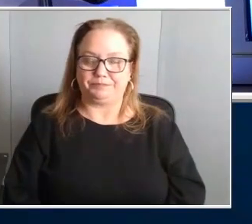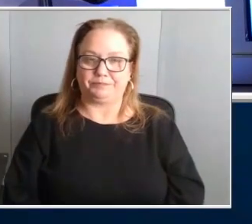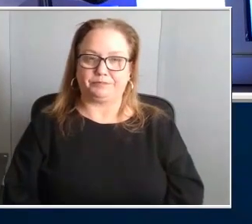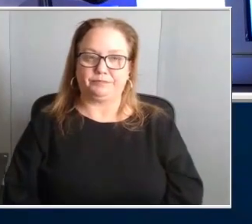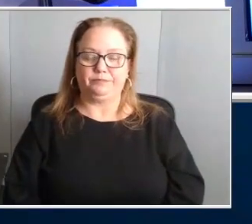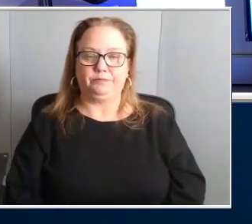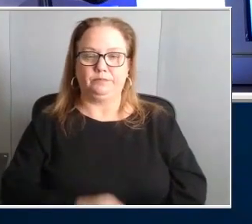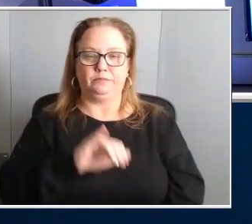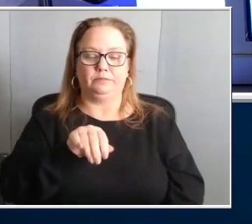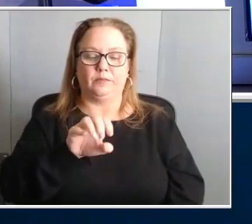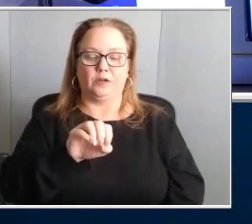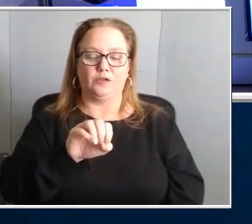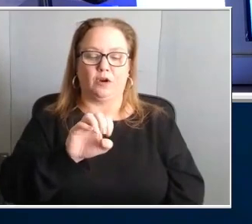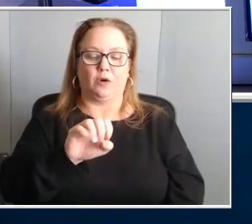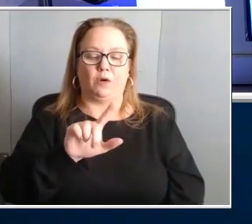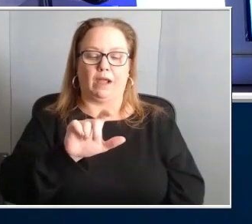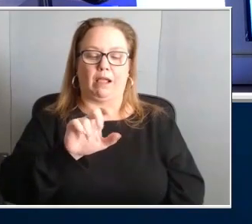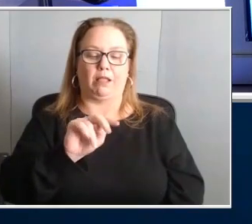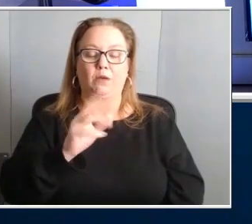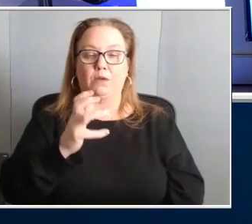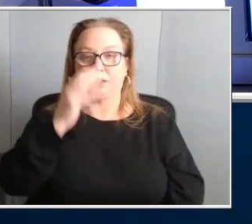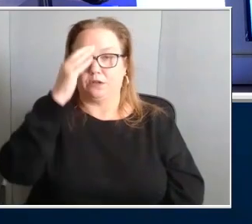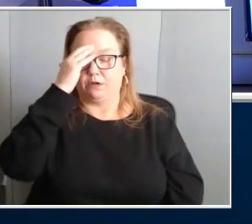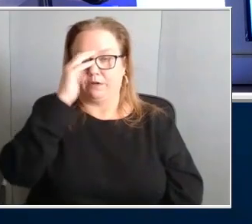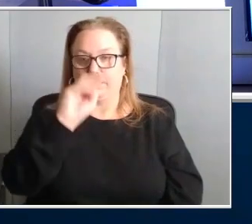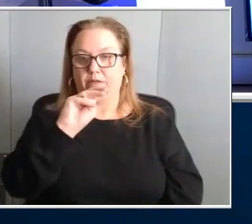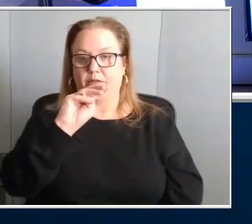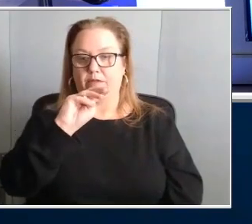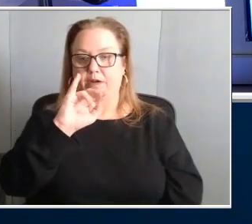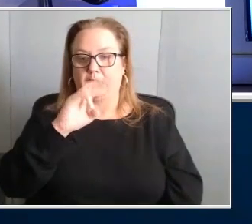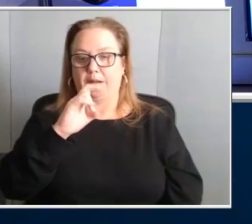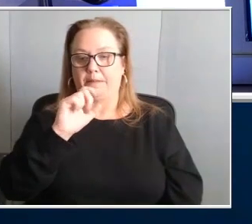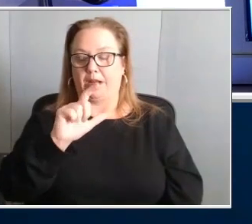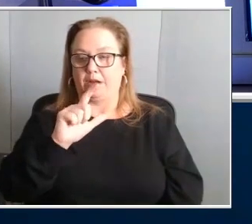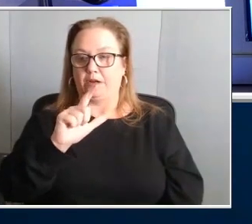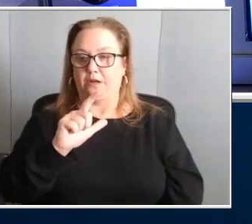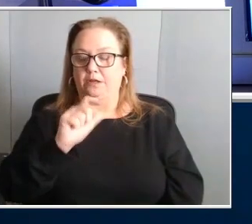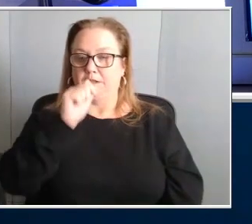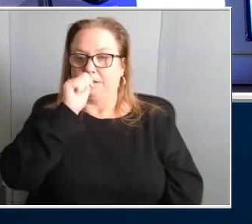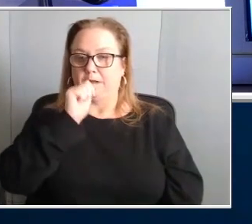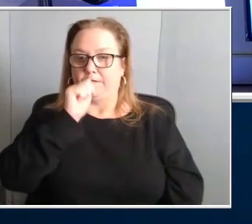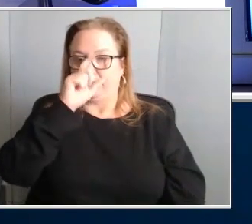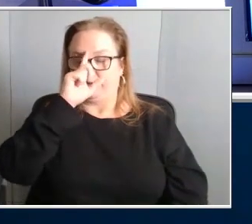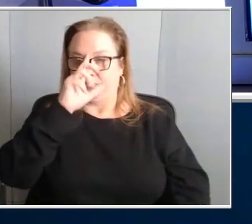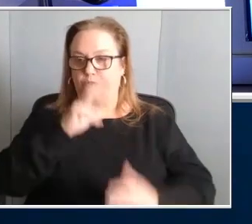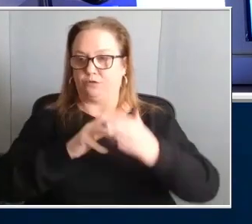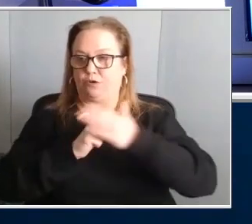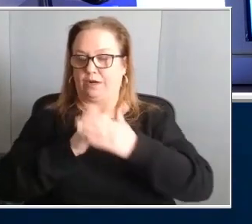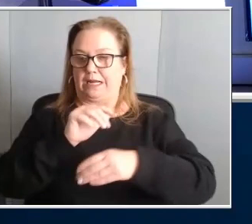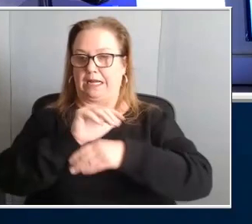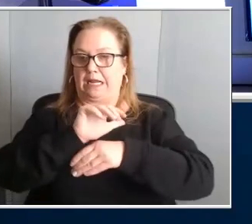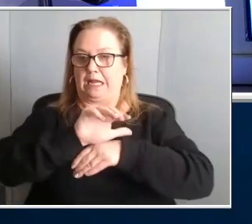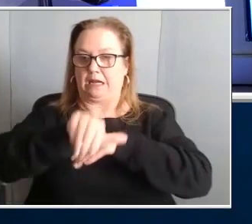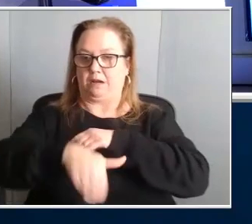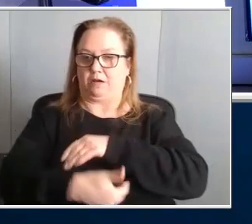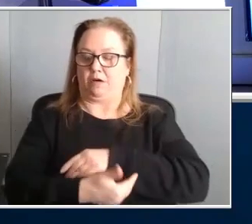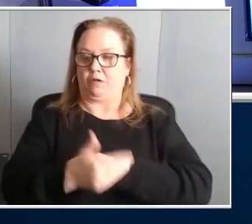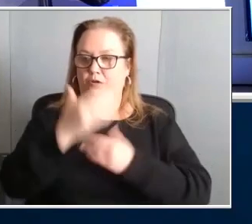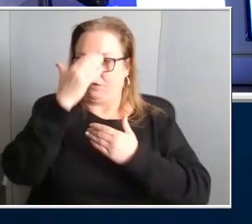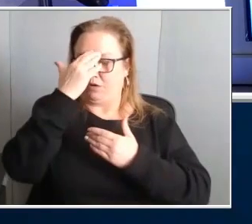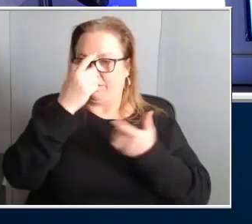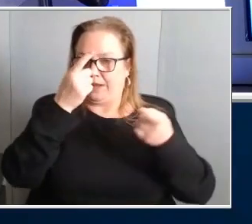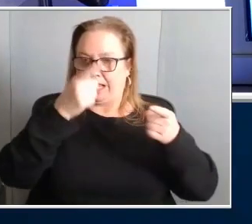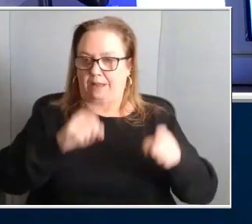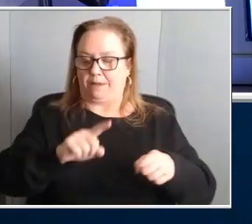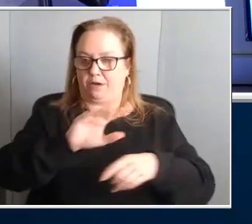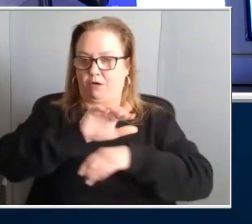Joellen wants to know if it's possible that Michael, our guest, suffered the stroke during the night, or are you able to tell if it happened during the night?